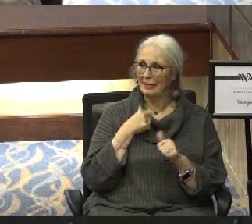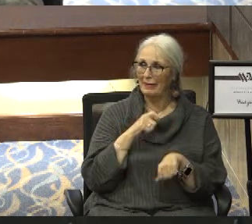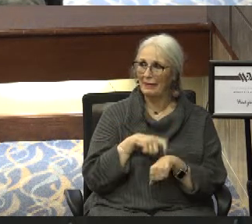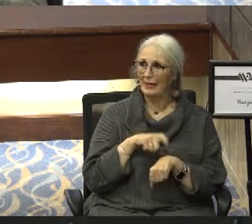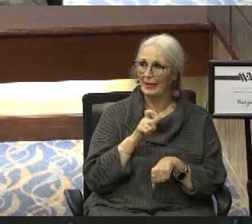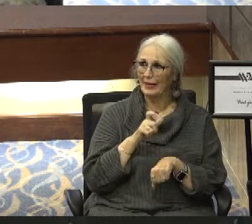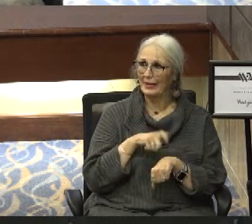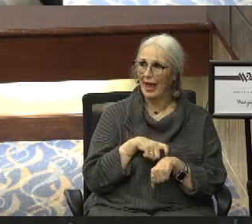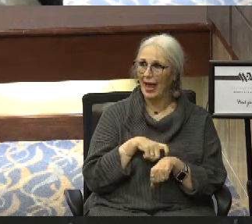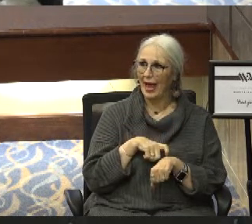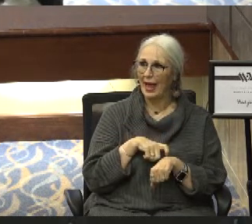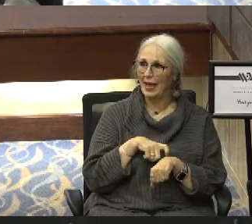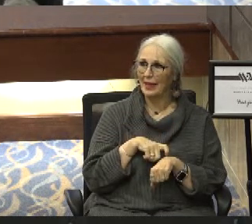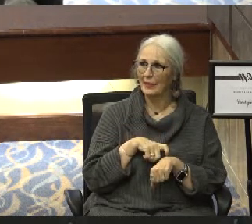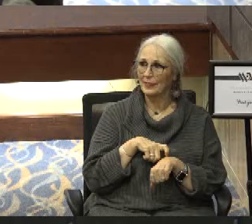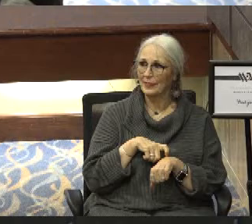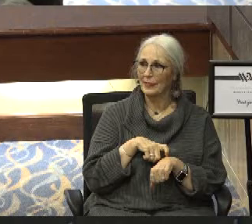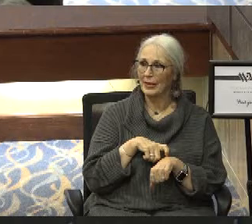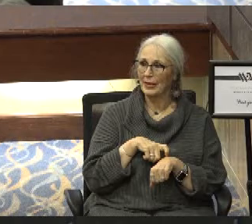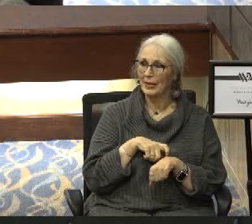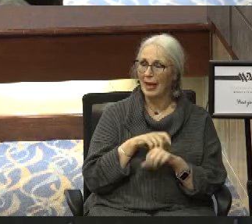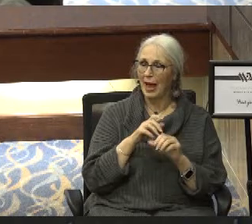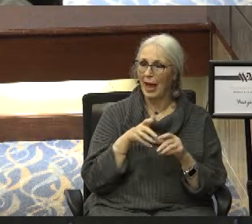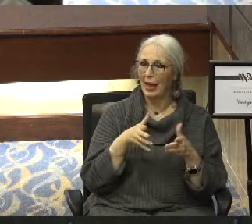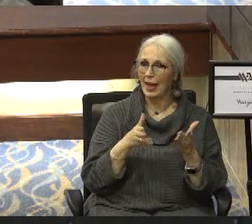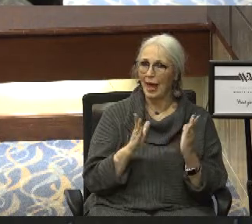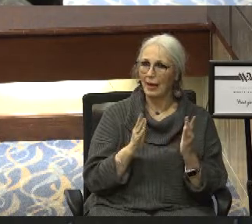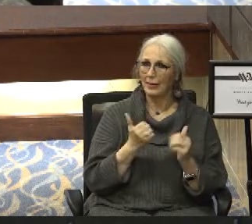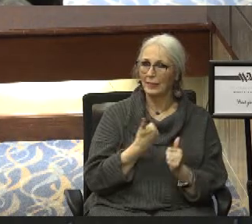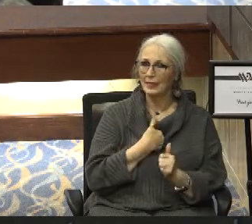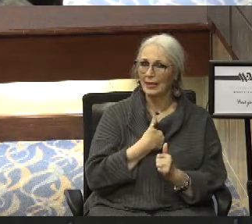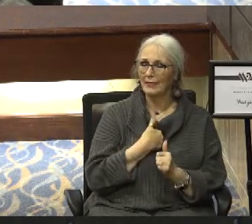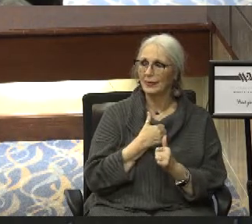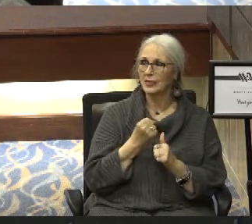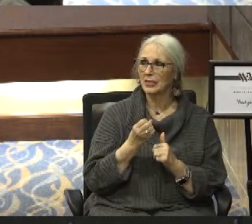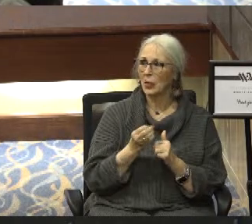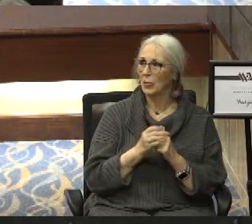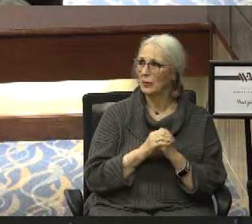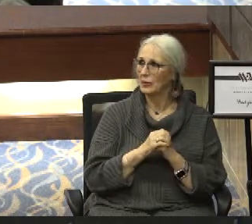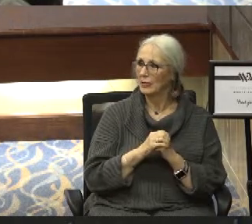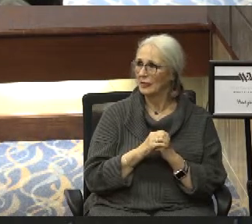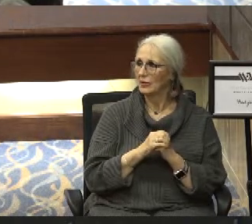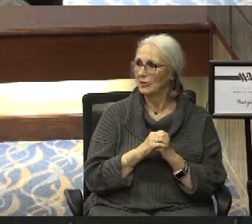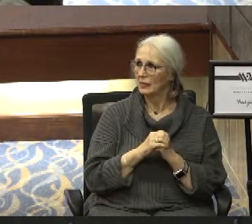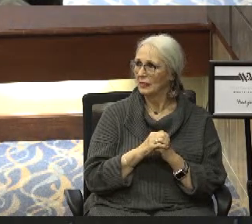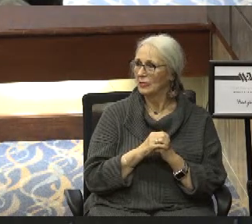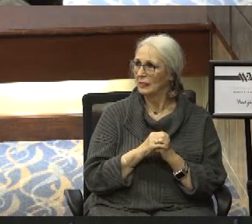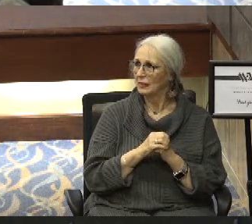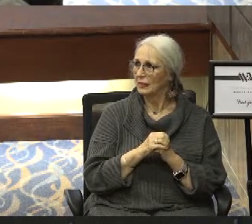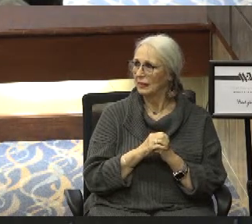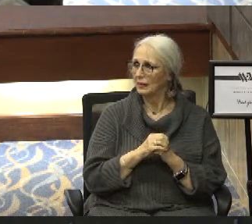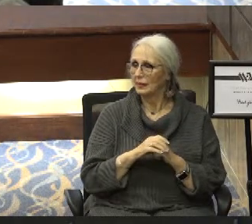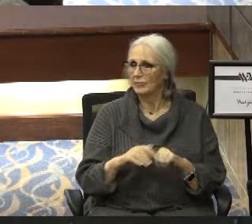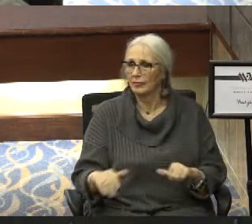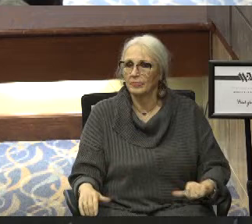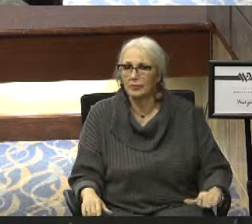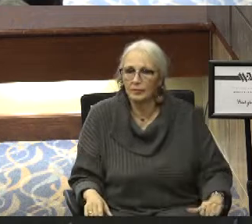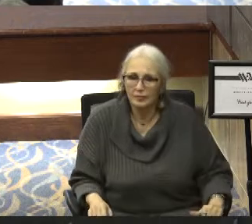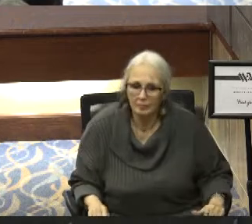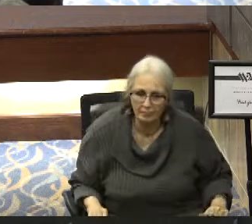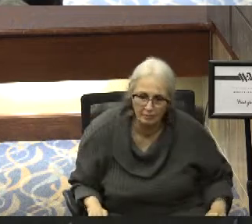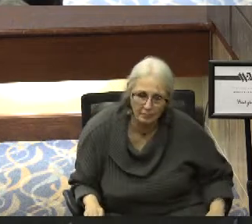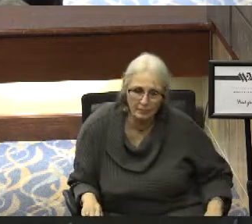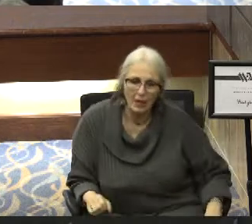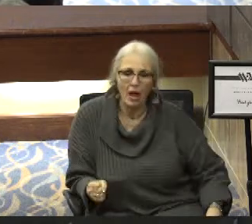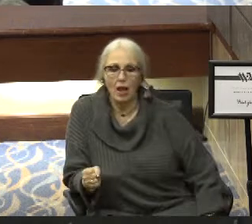time that we've mapped out, but we'll catch up. It'll be all right. It's a big agenda, lots of good